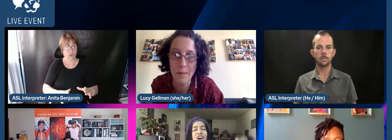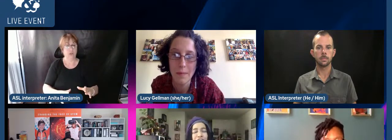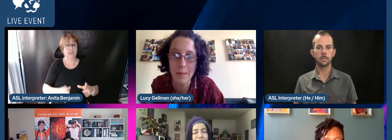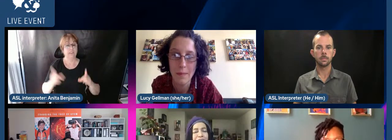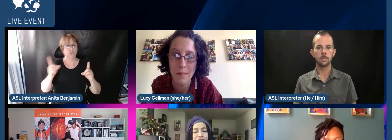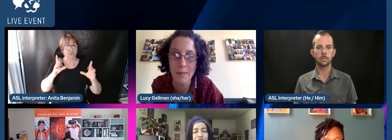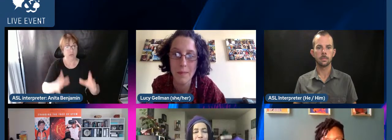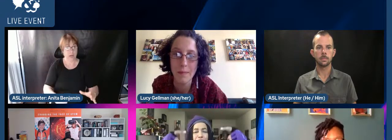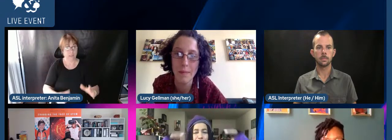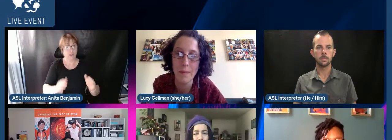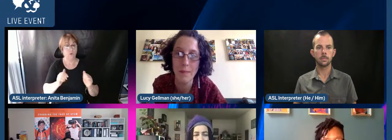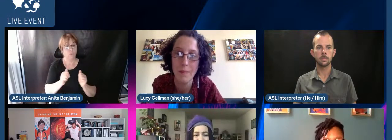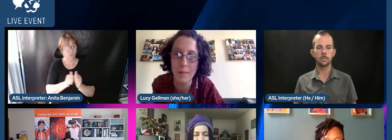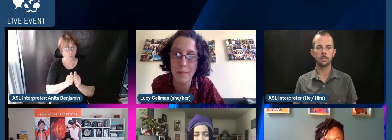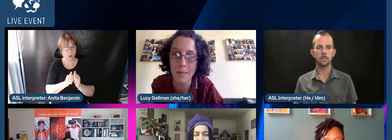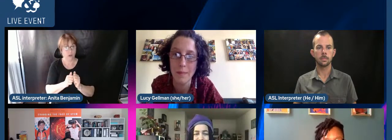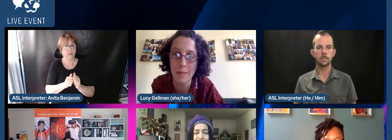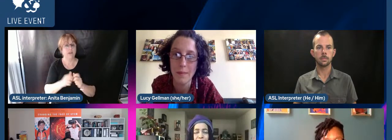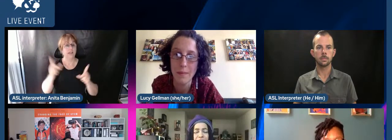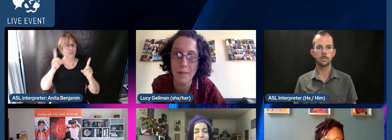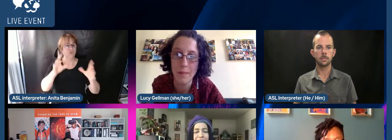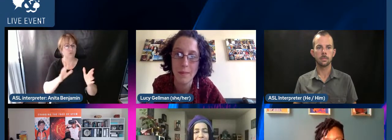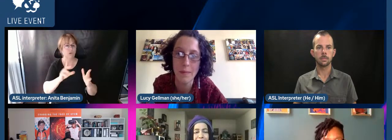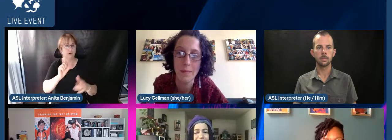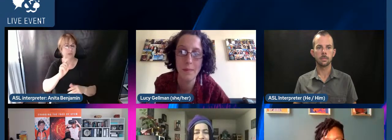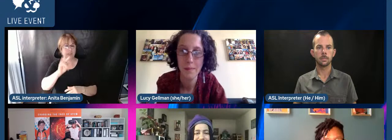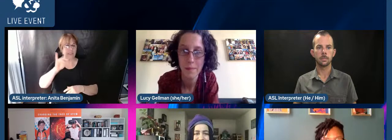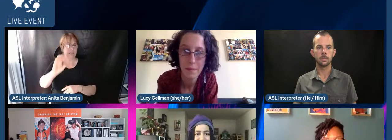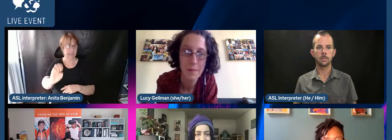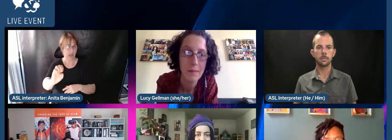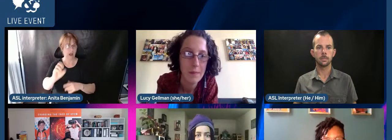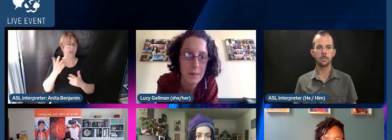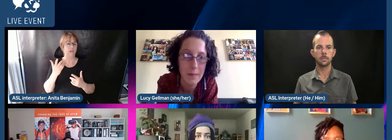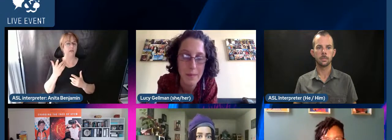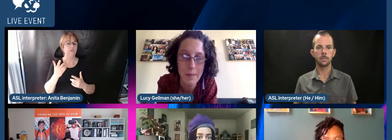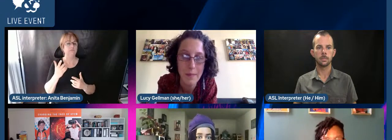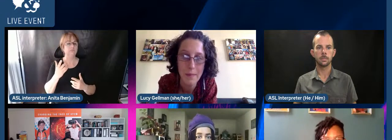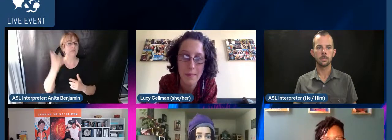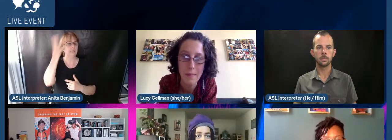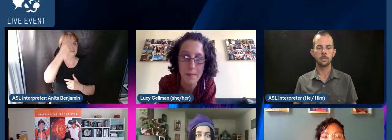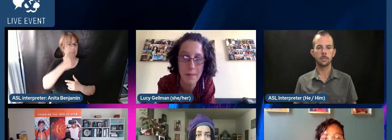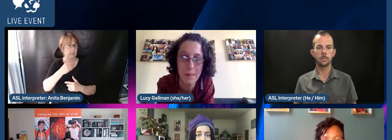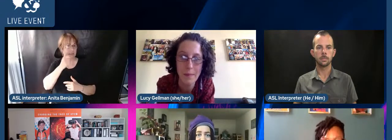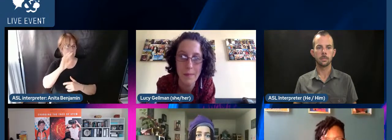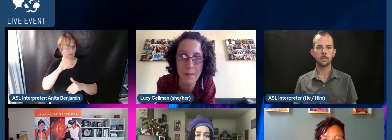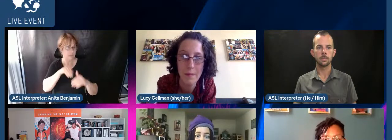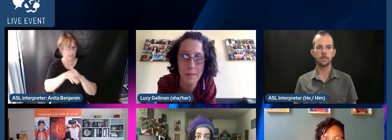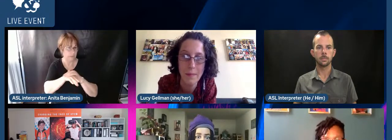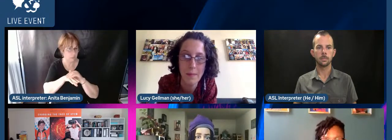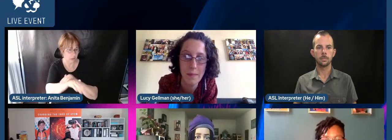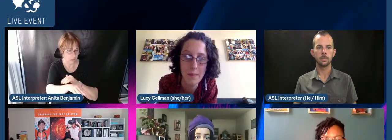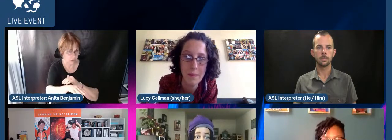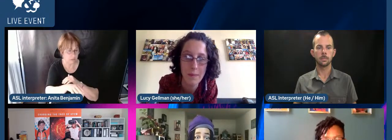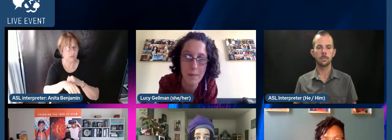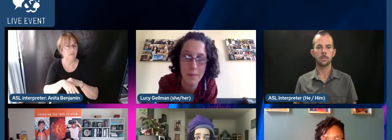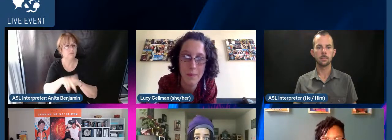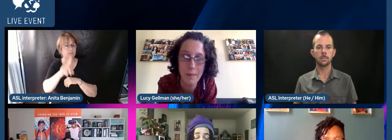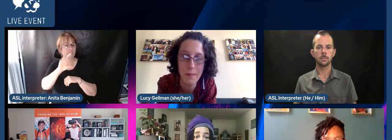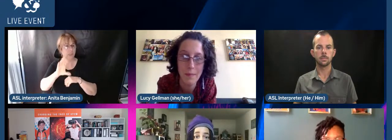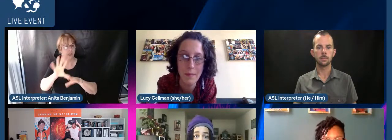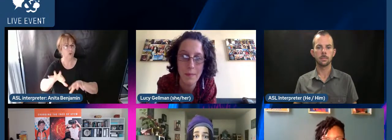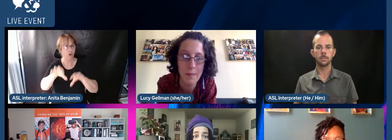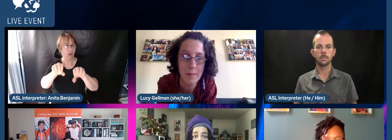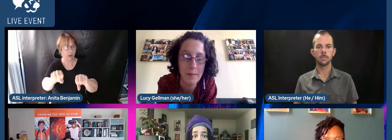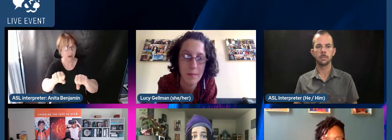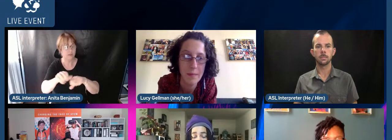with a decolonized directorial style with the aesthetics of accessibility. And I feel like potentially